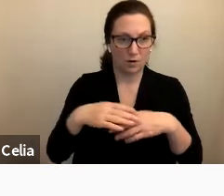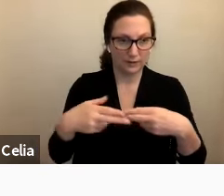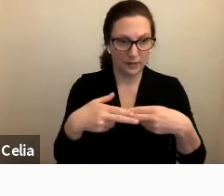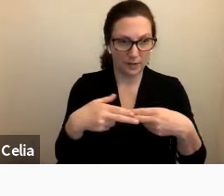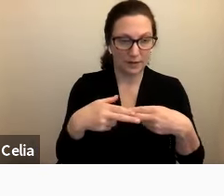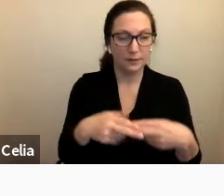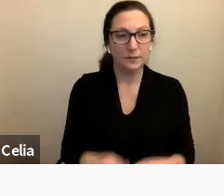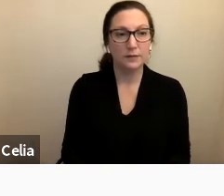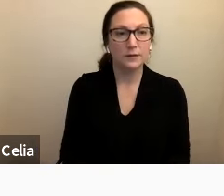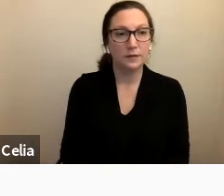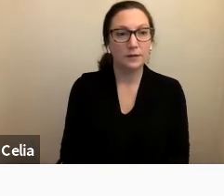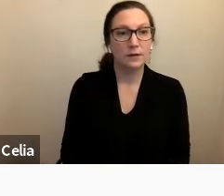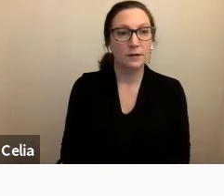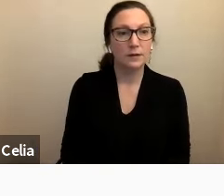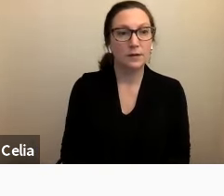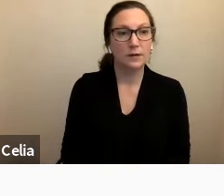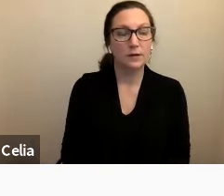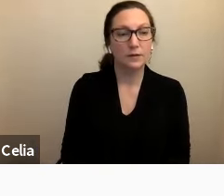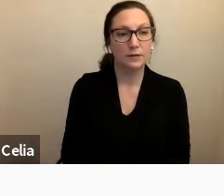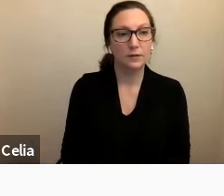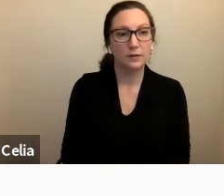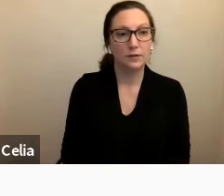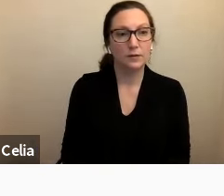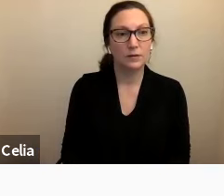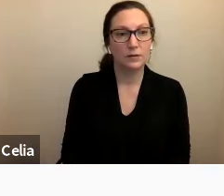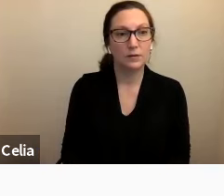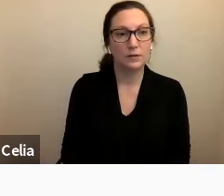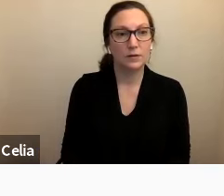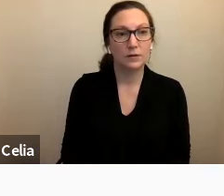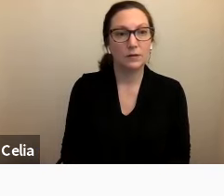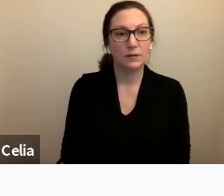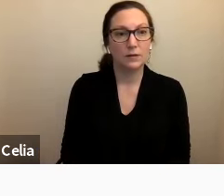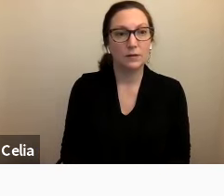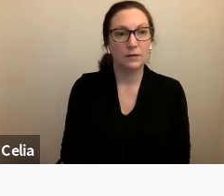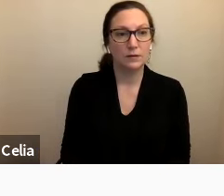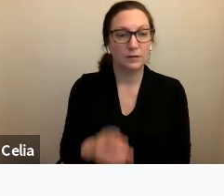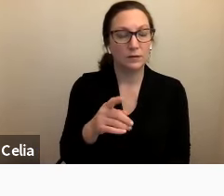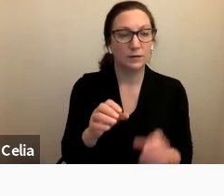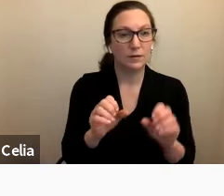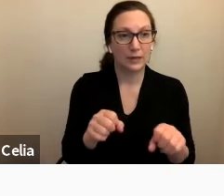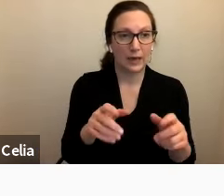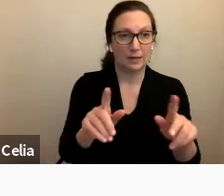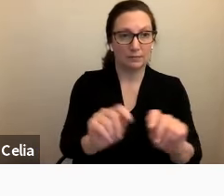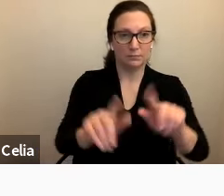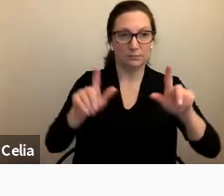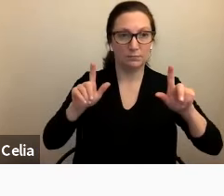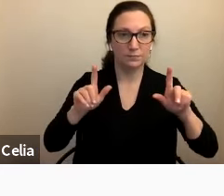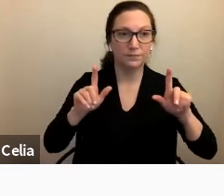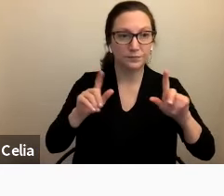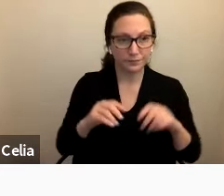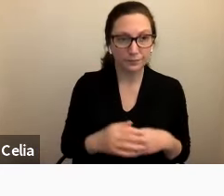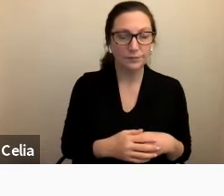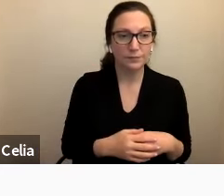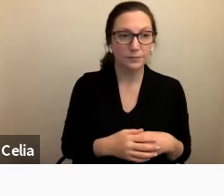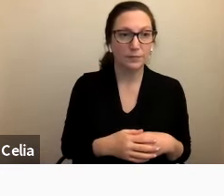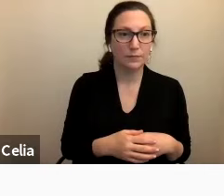previously. The benefit of this over the screenshot is that you can actually zoom in